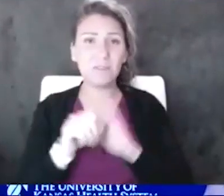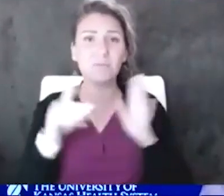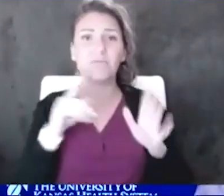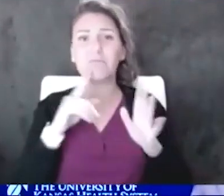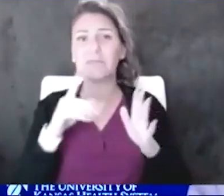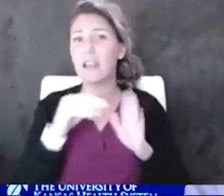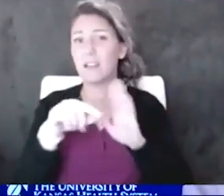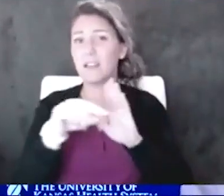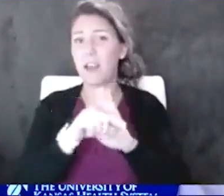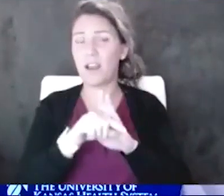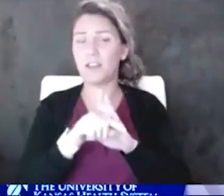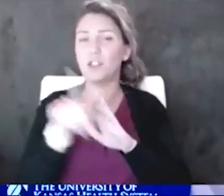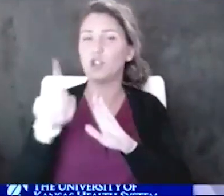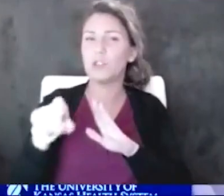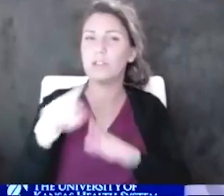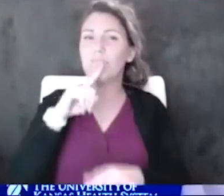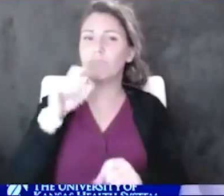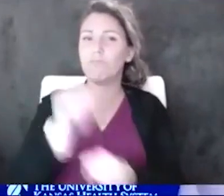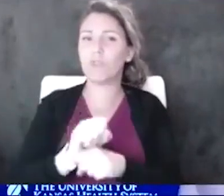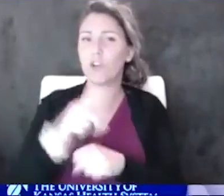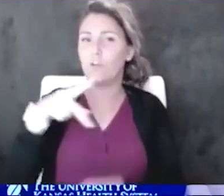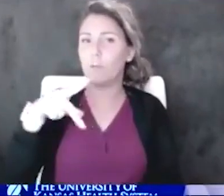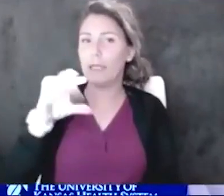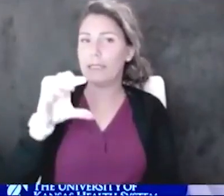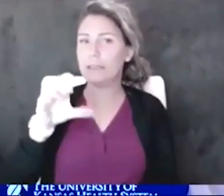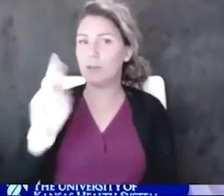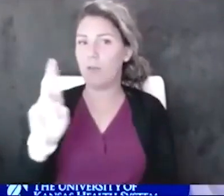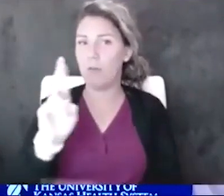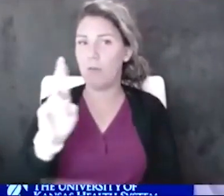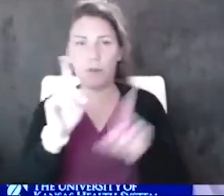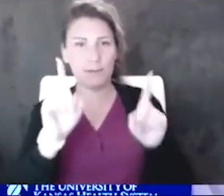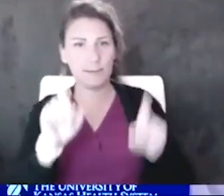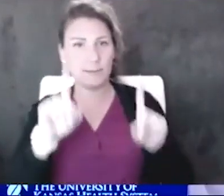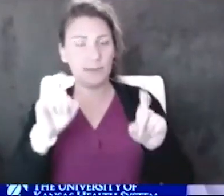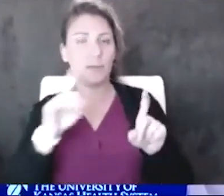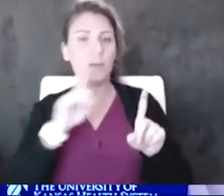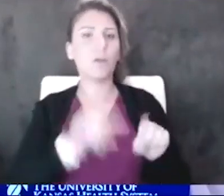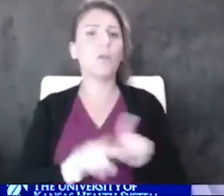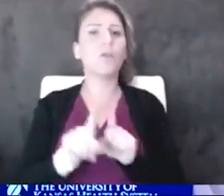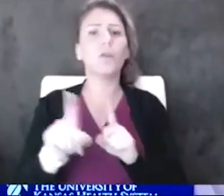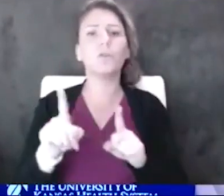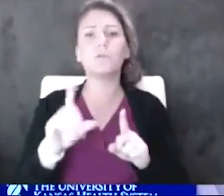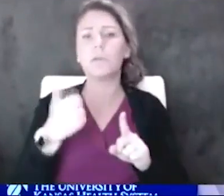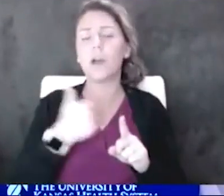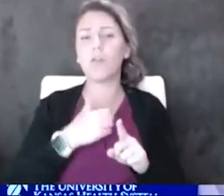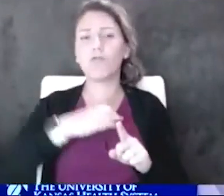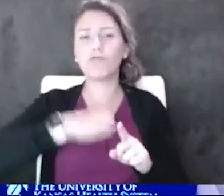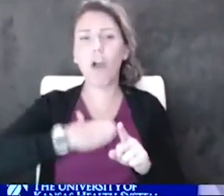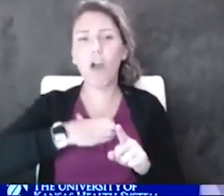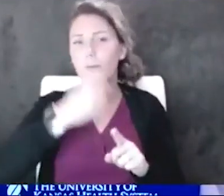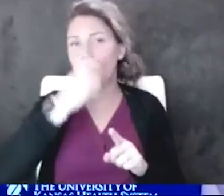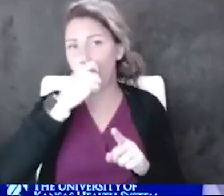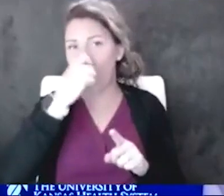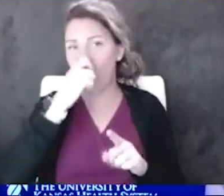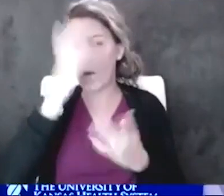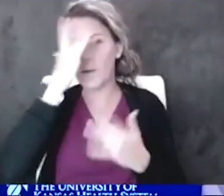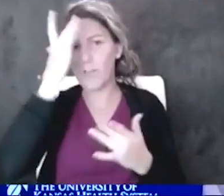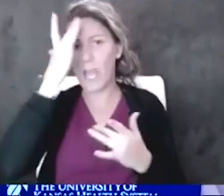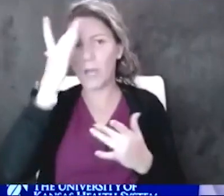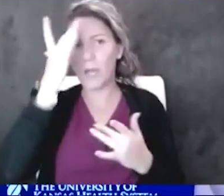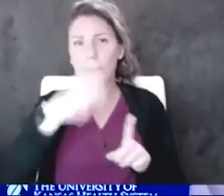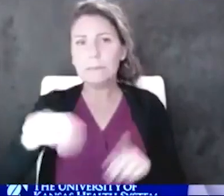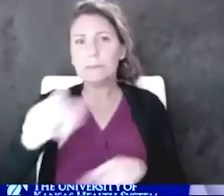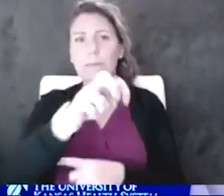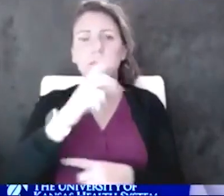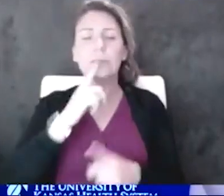get a confirmatory PCR. But also, there are other cough and cold viruses going around as well. But I think best practice would